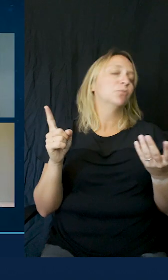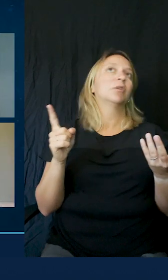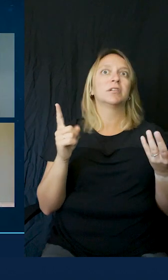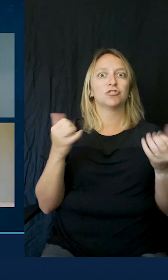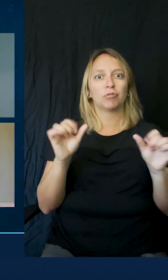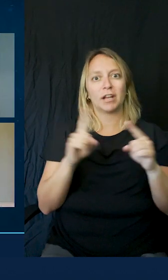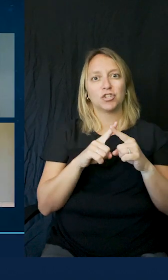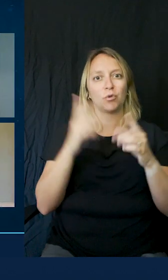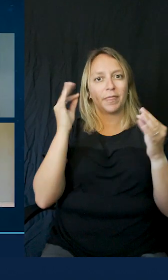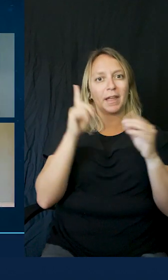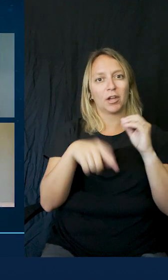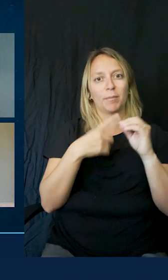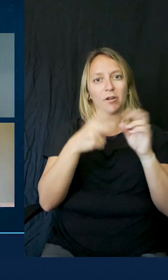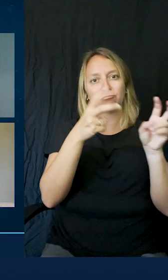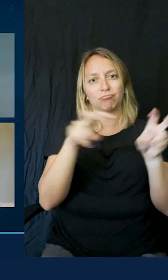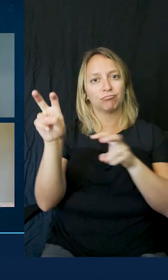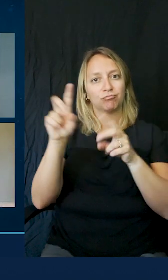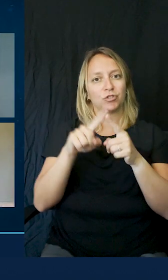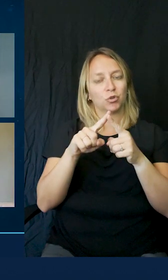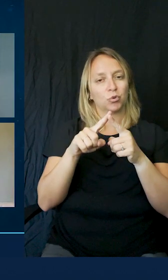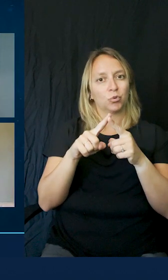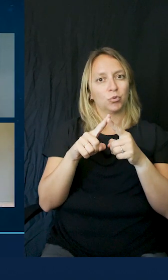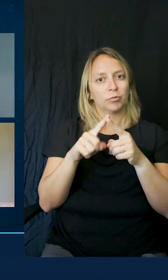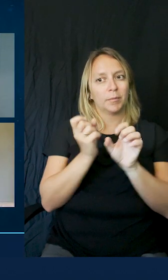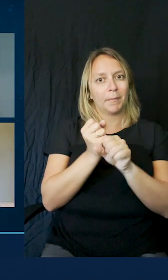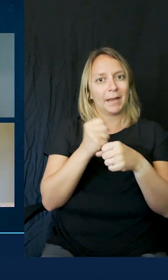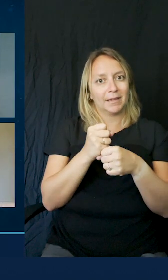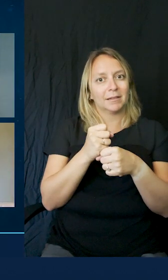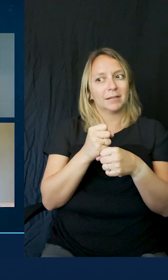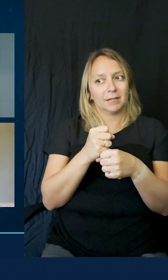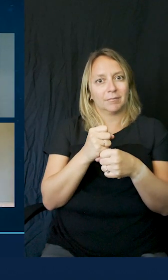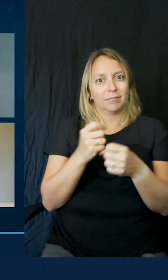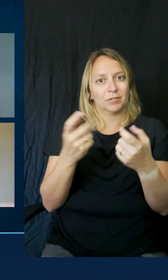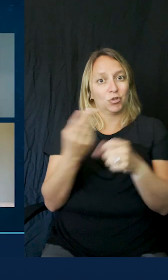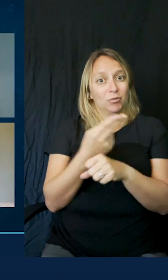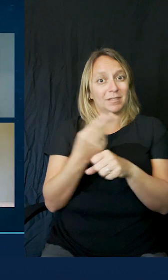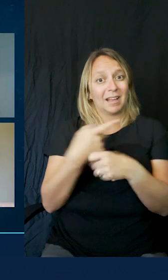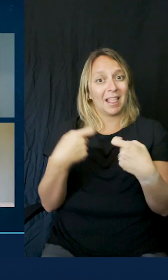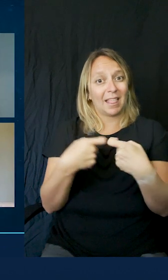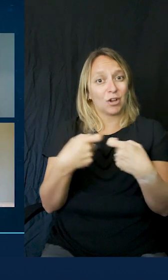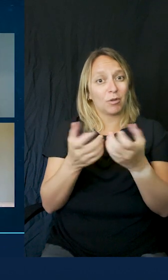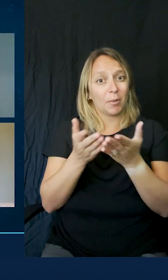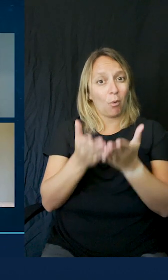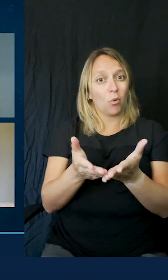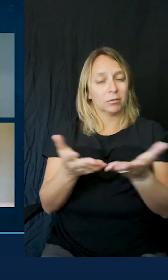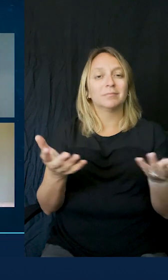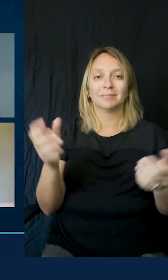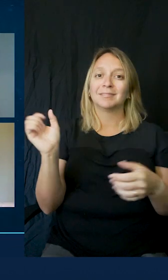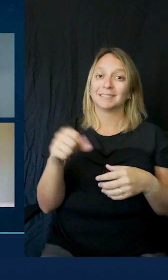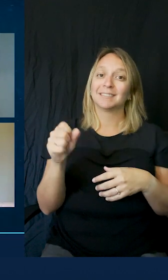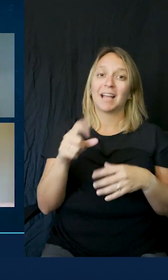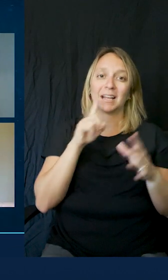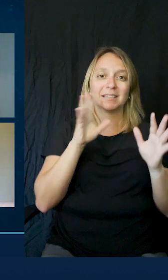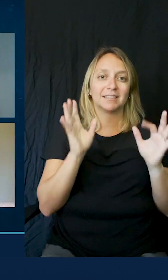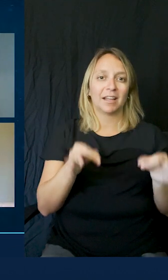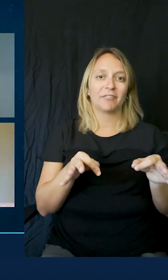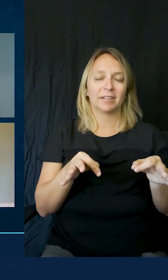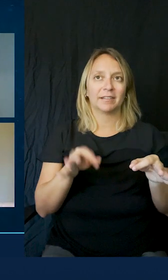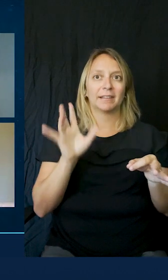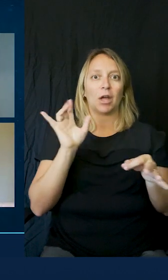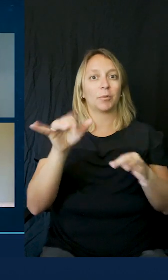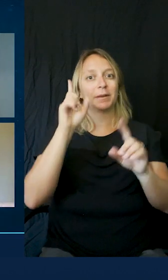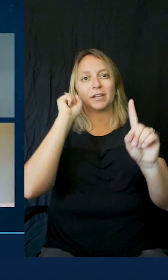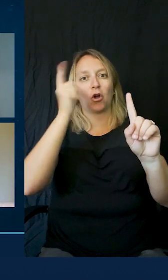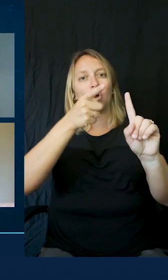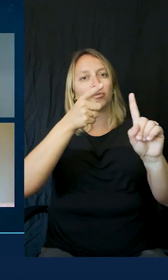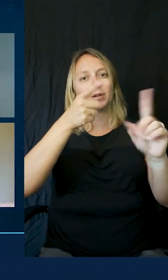thought about that in your move towards creating the most sustainable whale watching company on Earth? Yeah, I think definitely it would be an ultimate goal